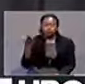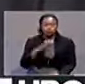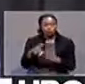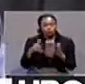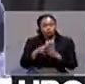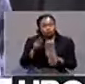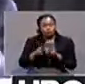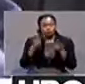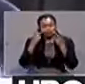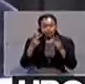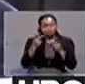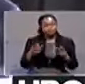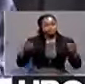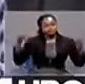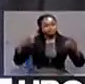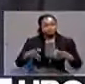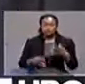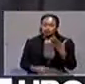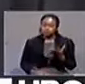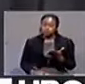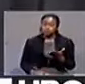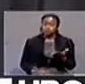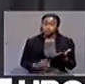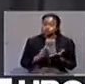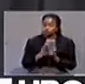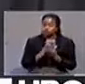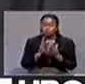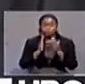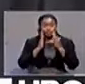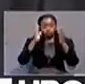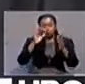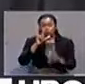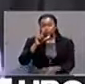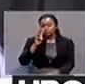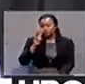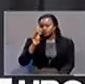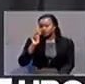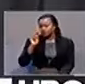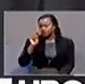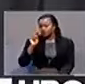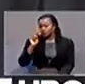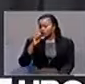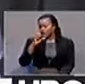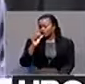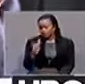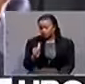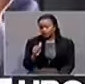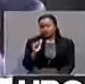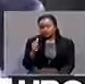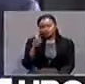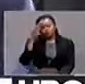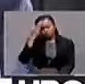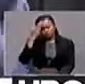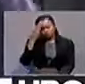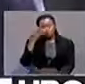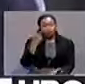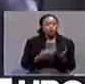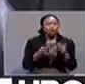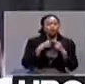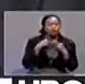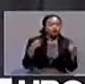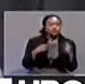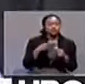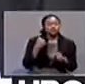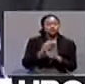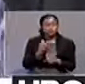see. This gentleman, the Archbishop Luanga, learned what this priest should do. Don't just come